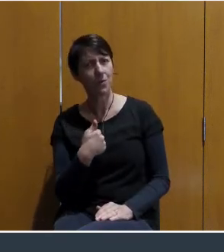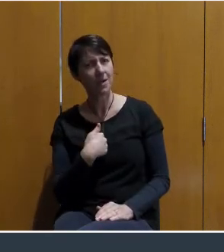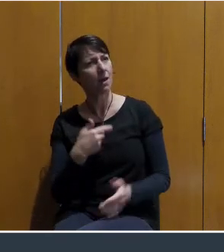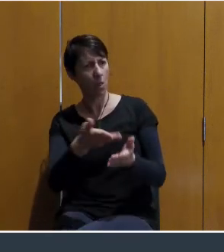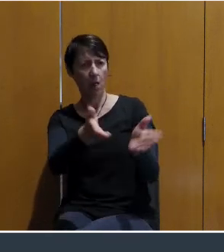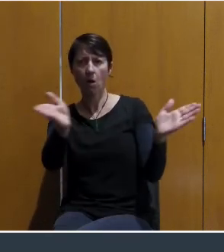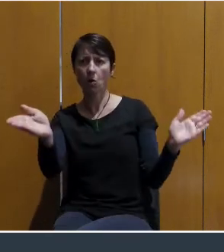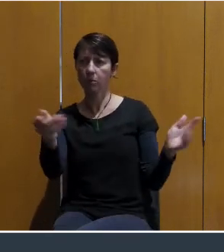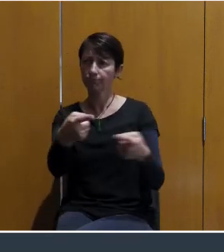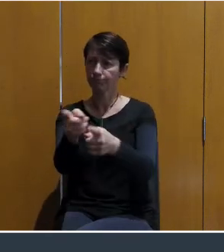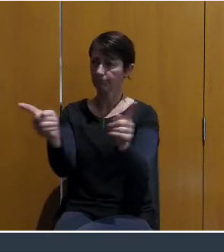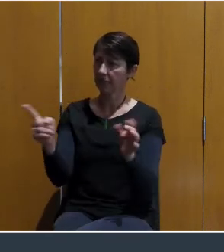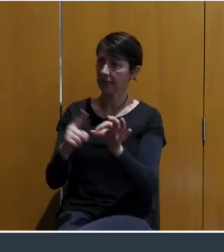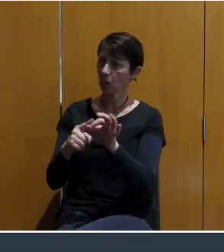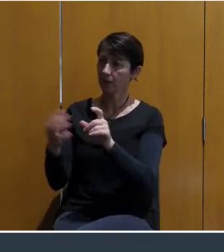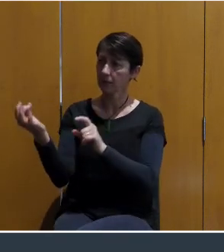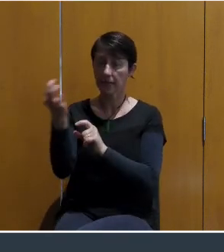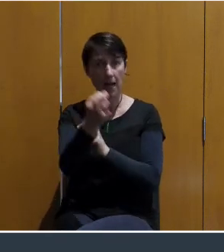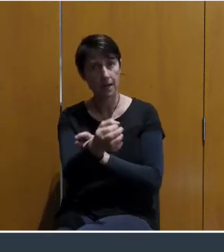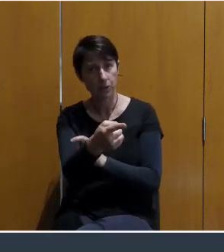any questions from councillors.